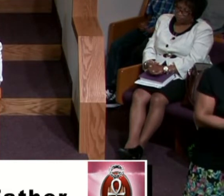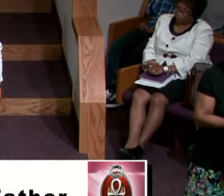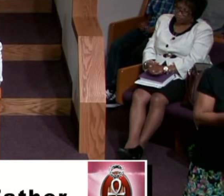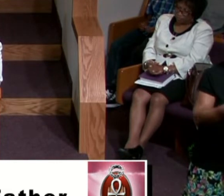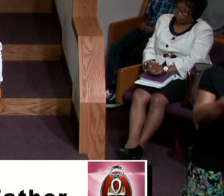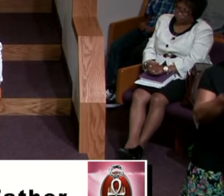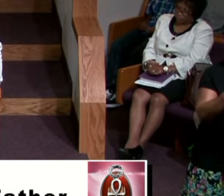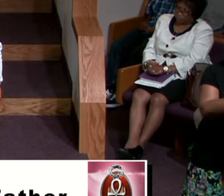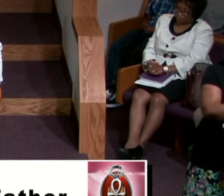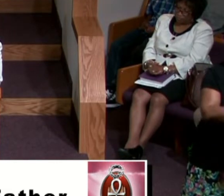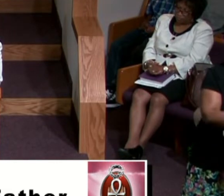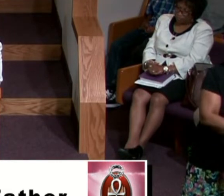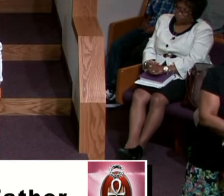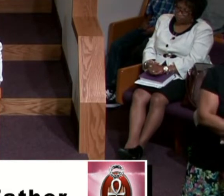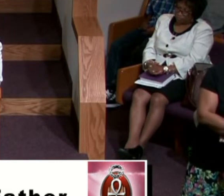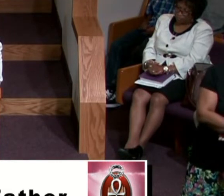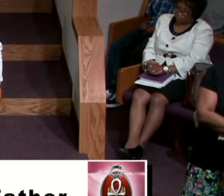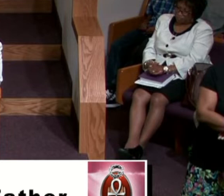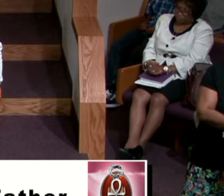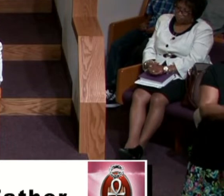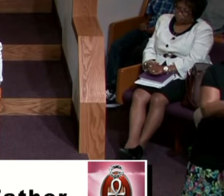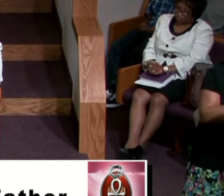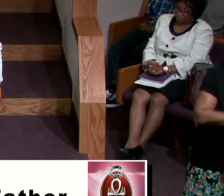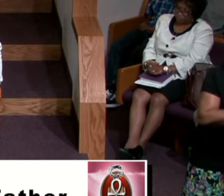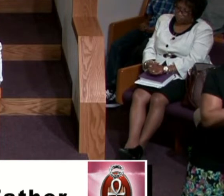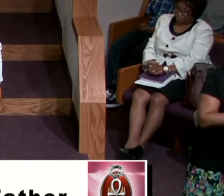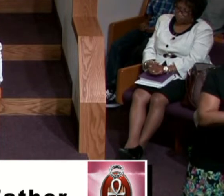his nighttime prayer list.